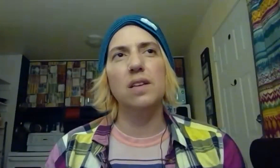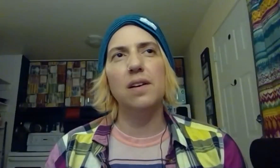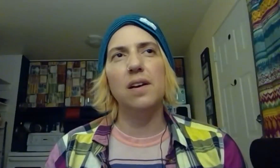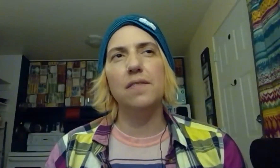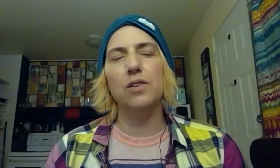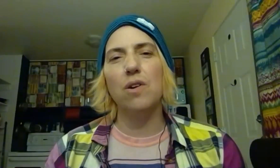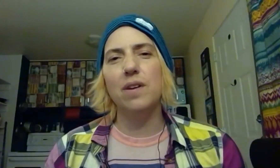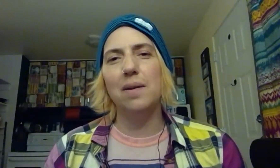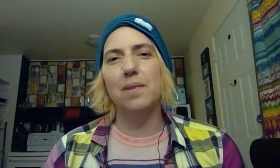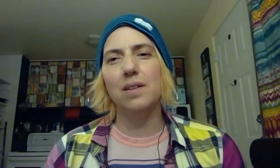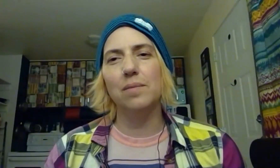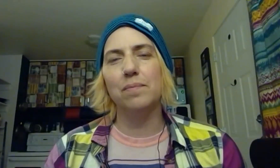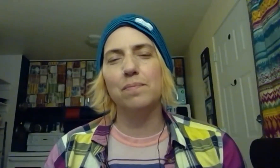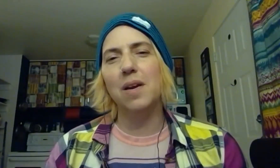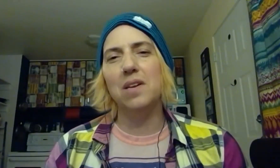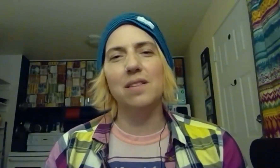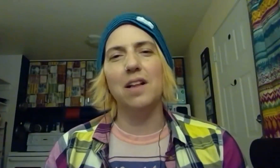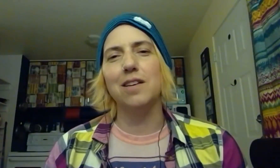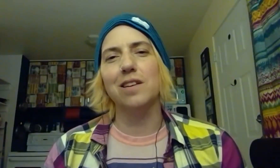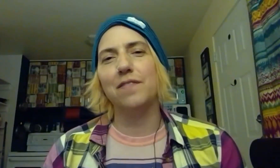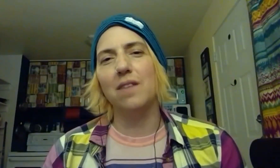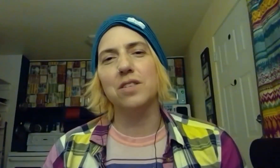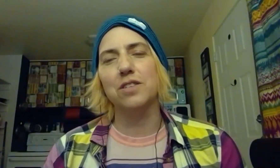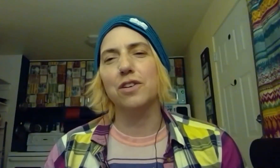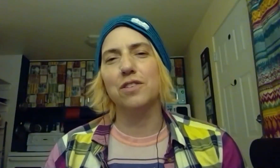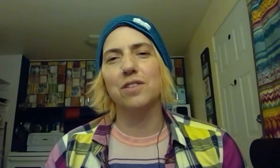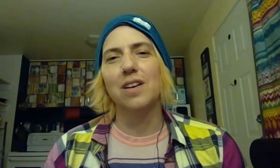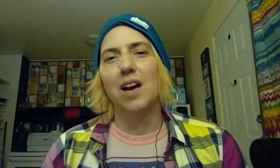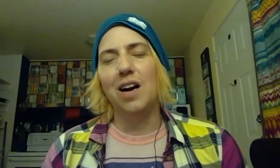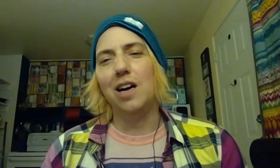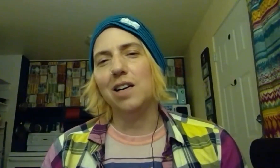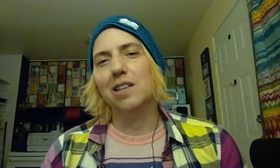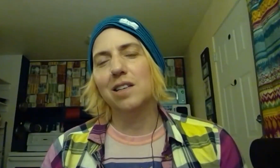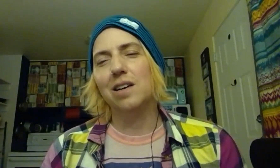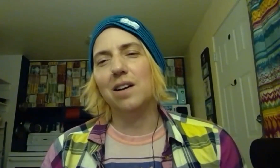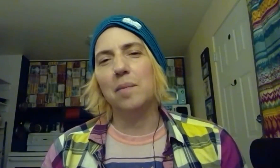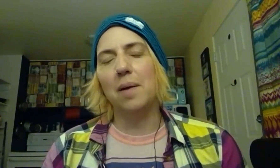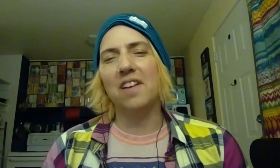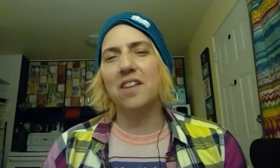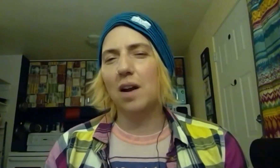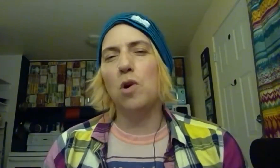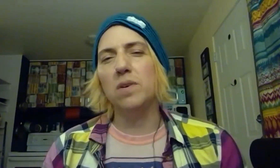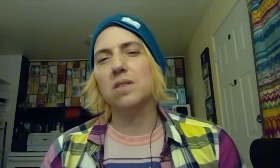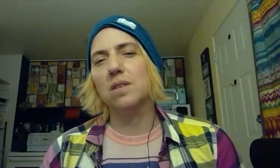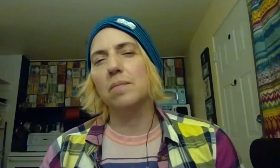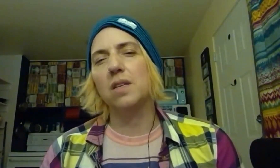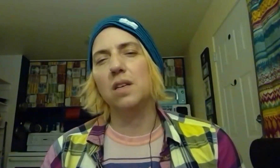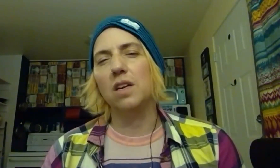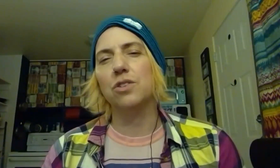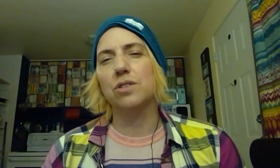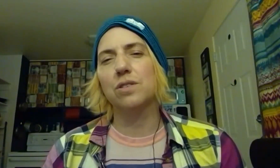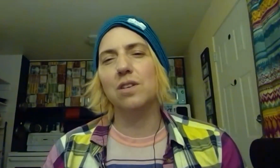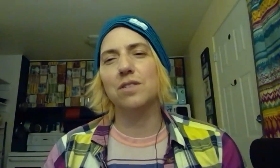thing? Growing up, and maybe in the last like 5 or 6 years, I think I'm almost in